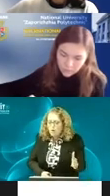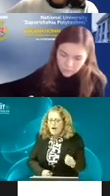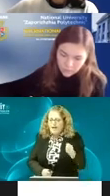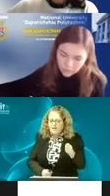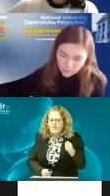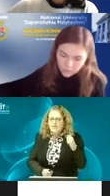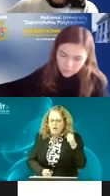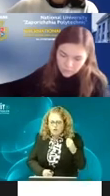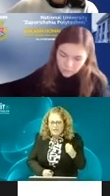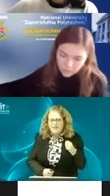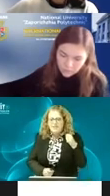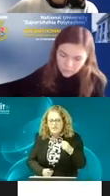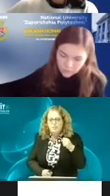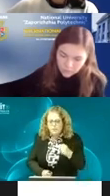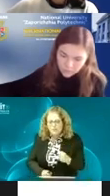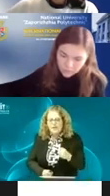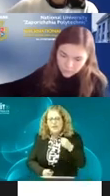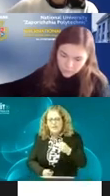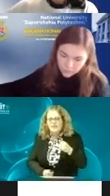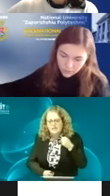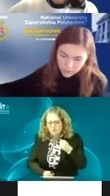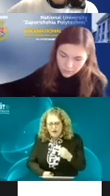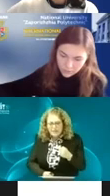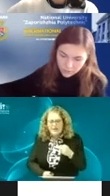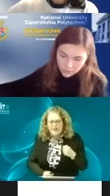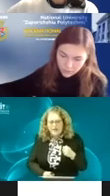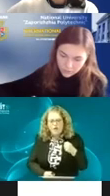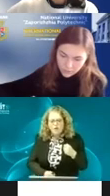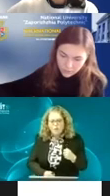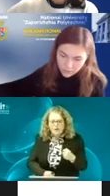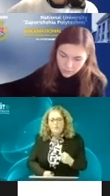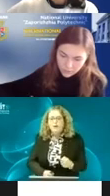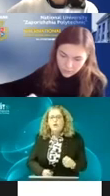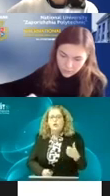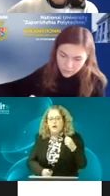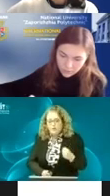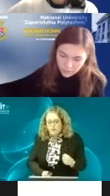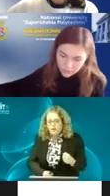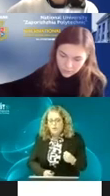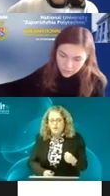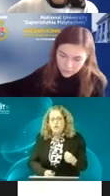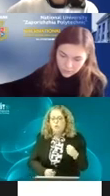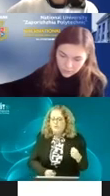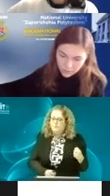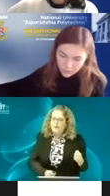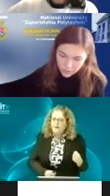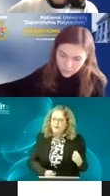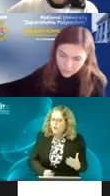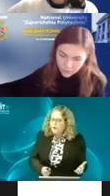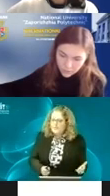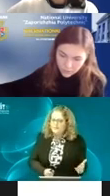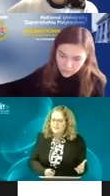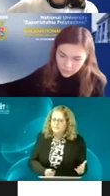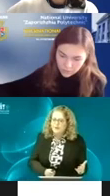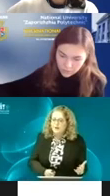No, I just need to understand that this person is in distress and I need to help him. So the third question, who is speaking?